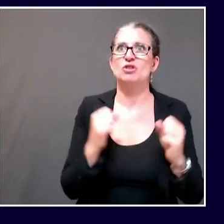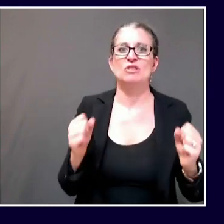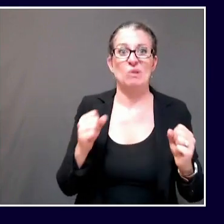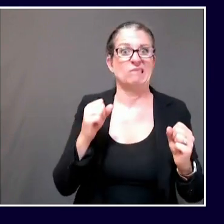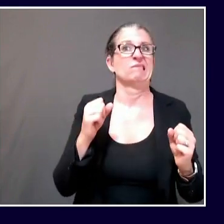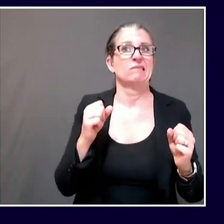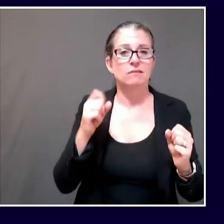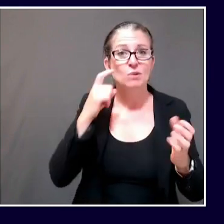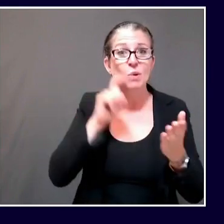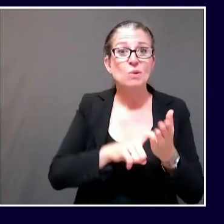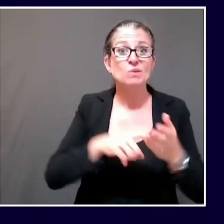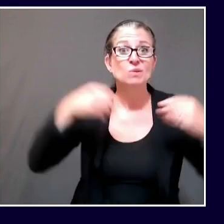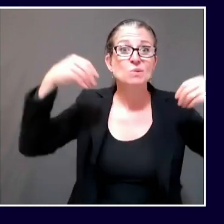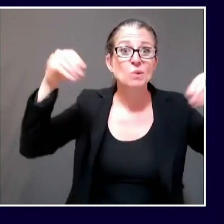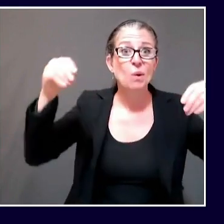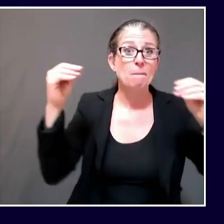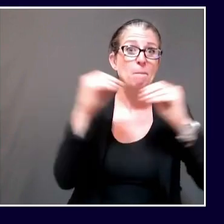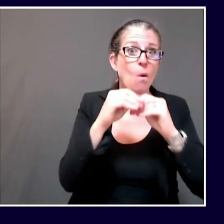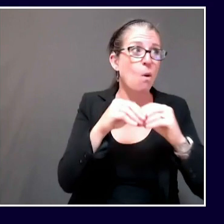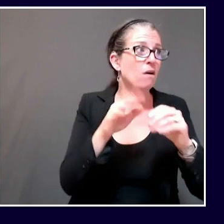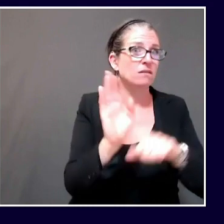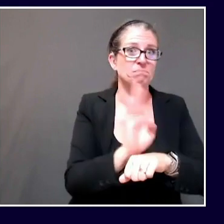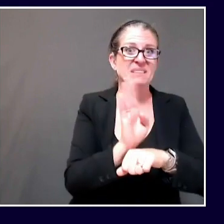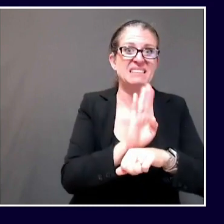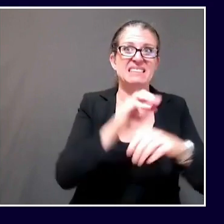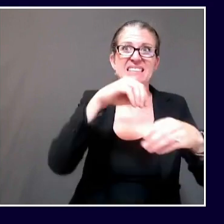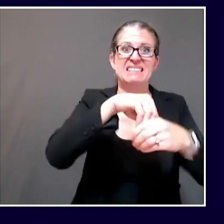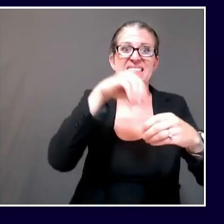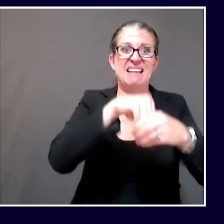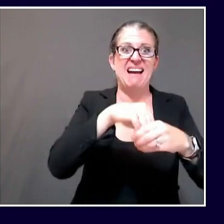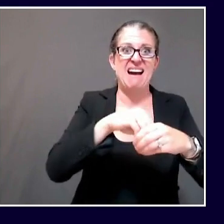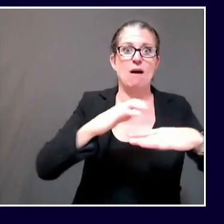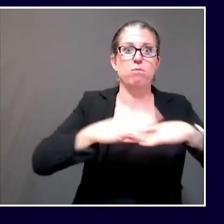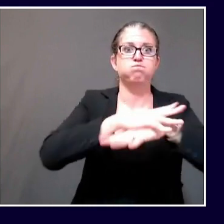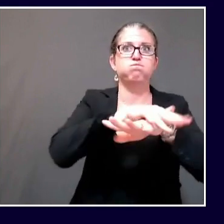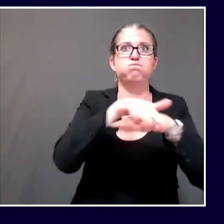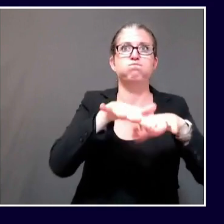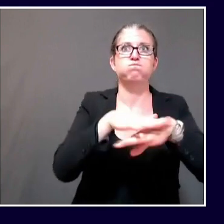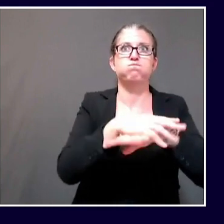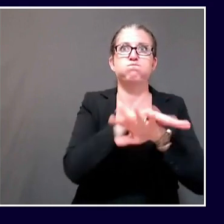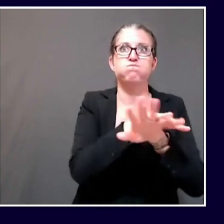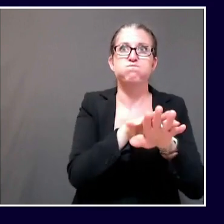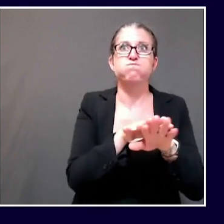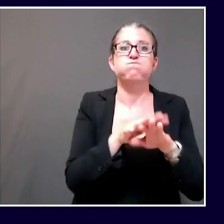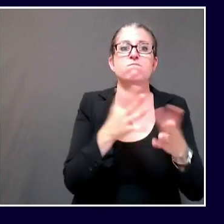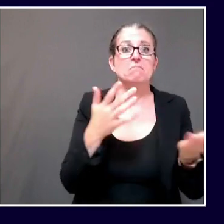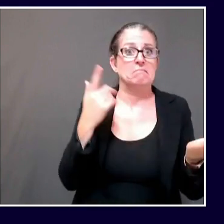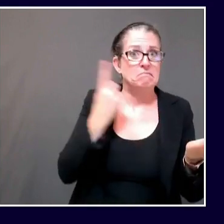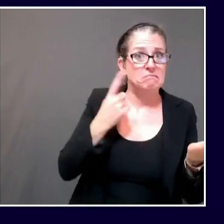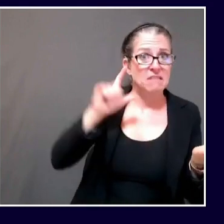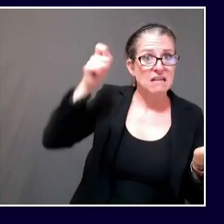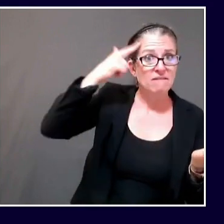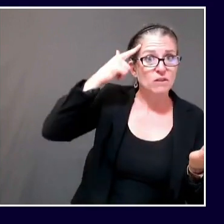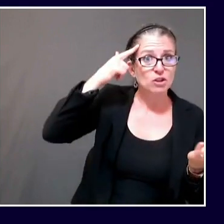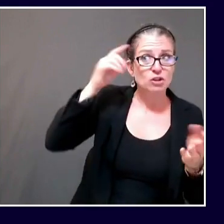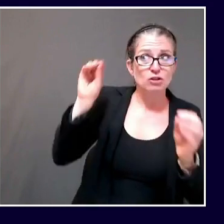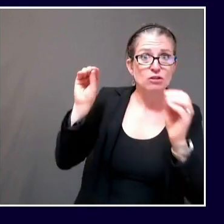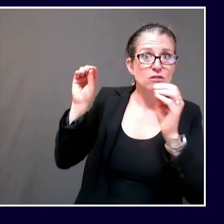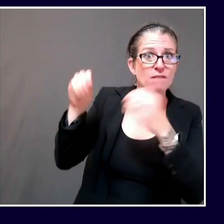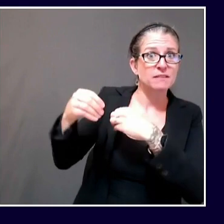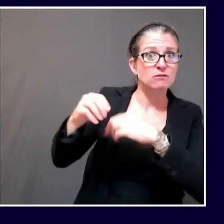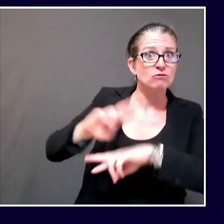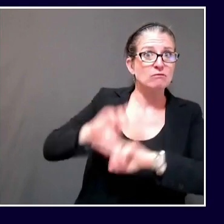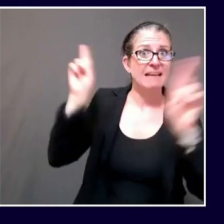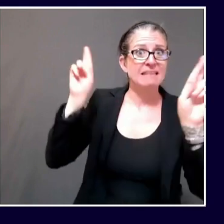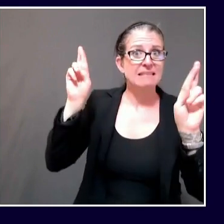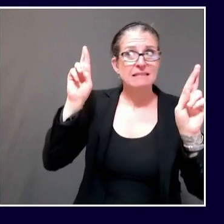discussion between you and the governor's office about any new mandates or anything that will be coming in to kind of deal with that and not having, because they